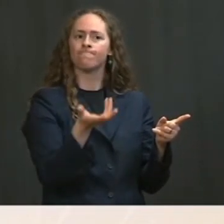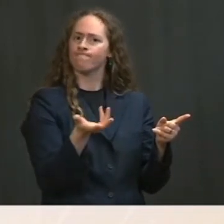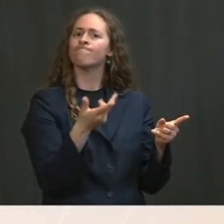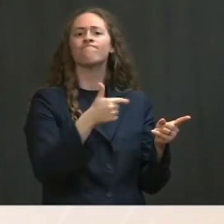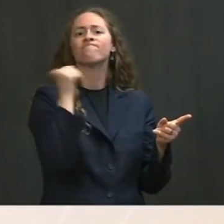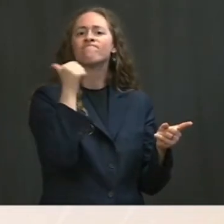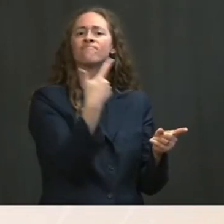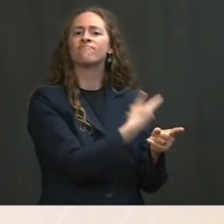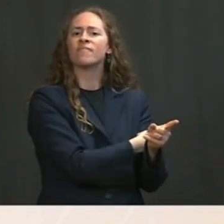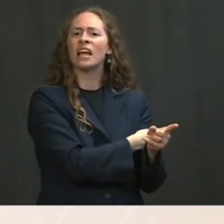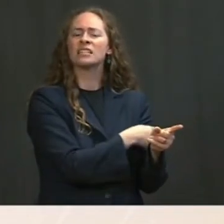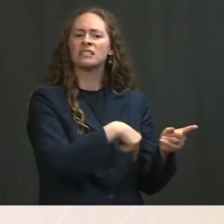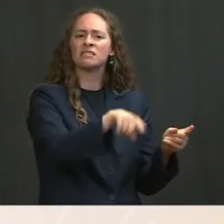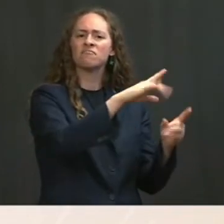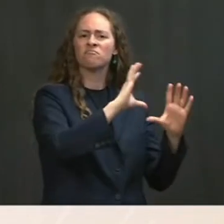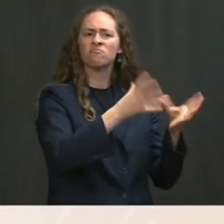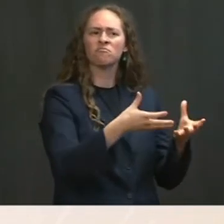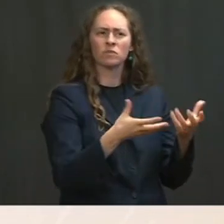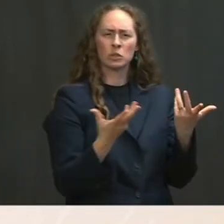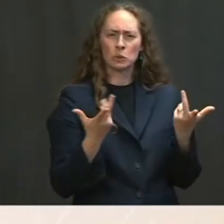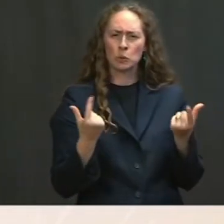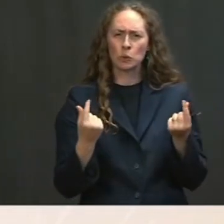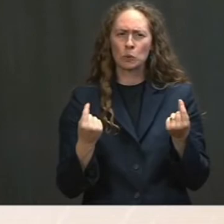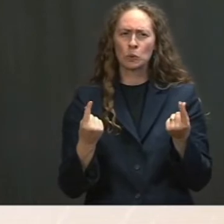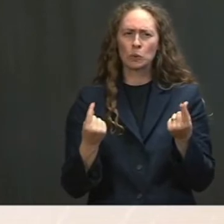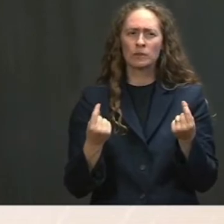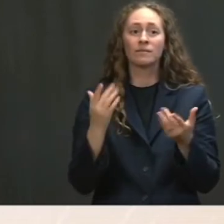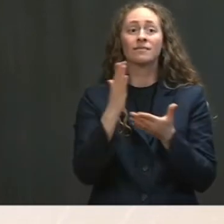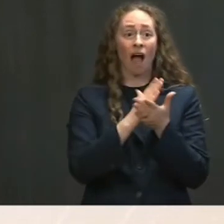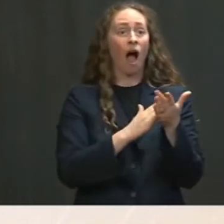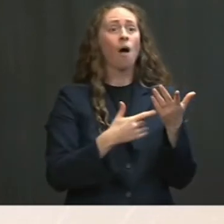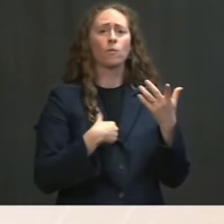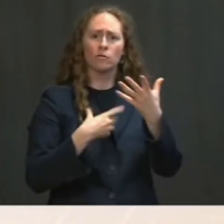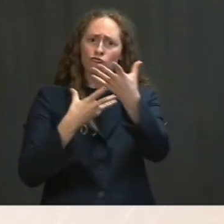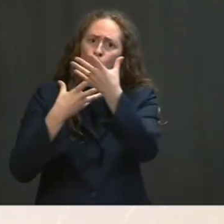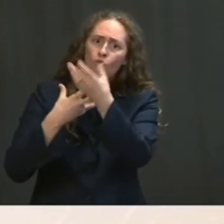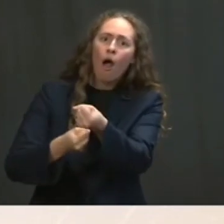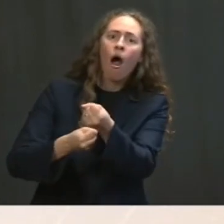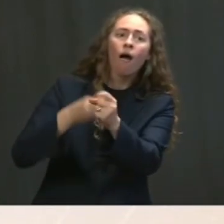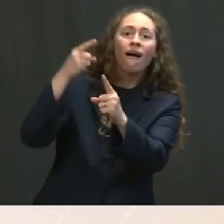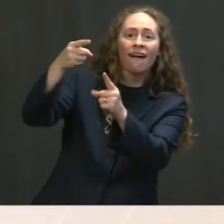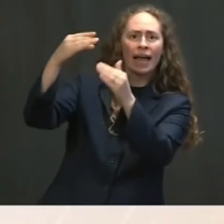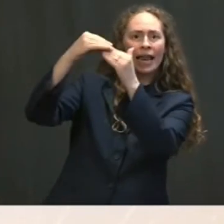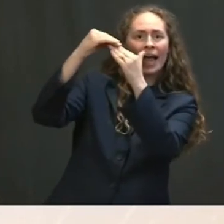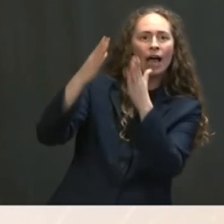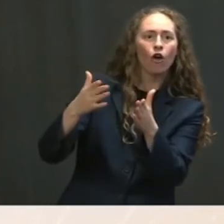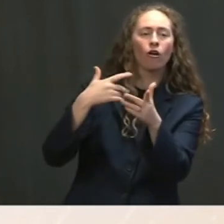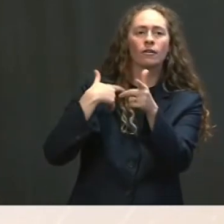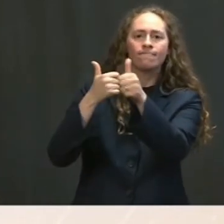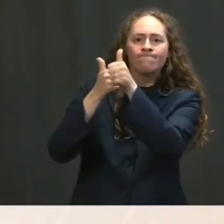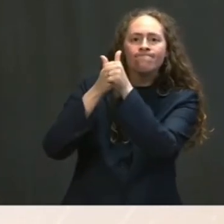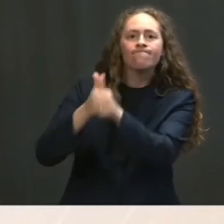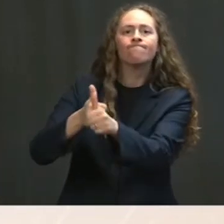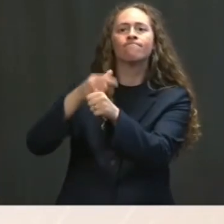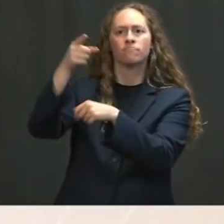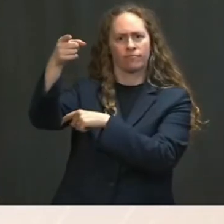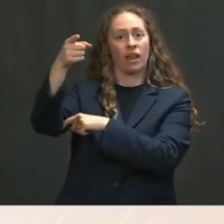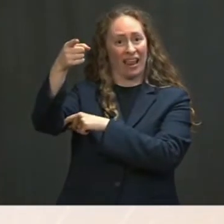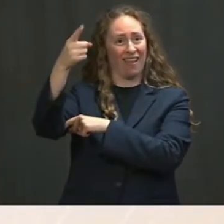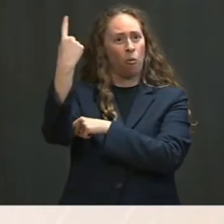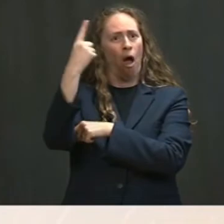people who may be trusting some of these elected leaders that are pushing maybe some of this misinformation more than they actually trust members of your own